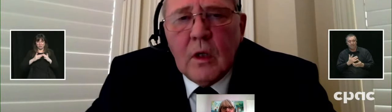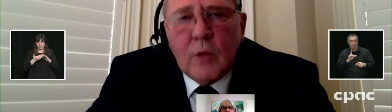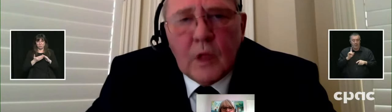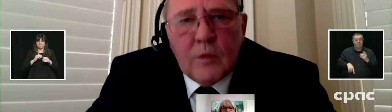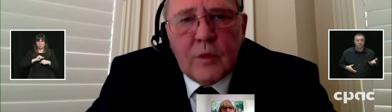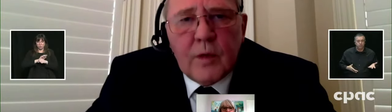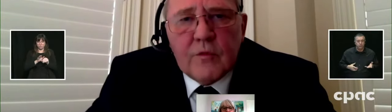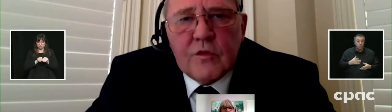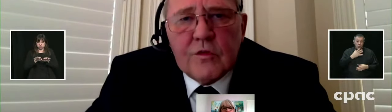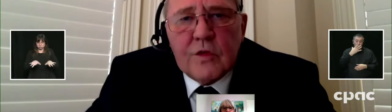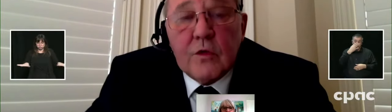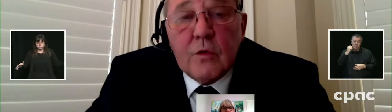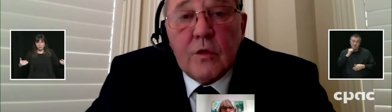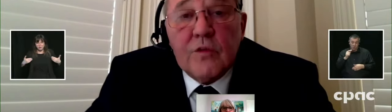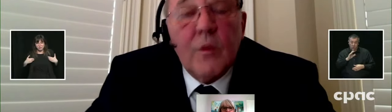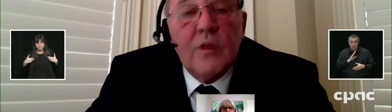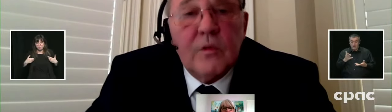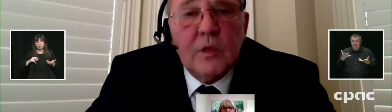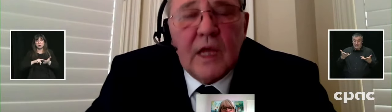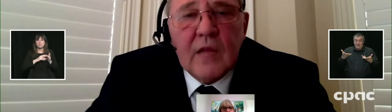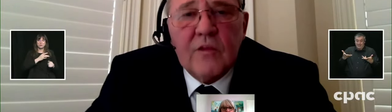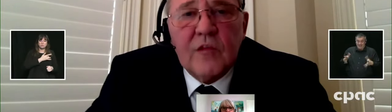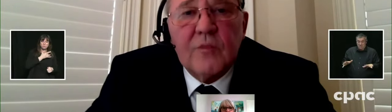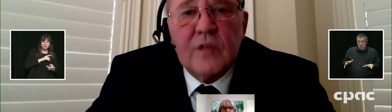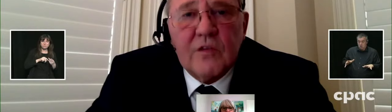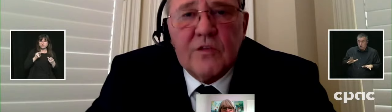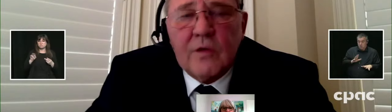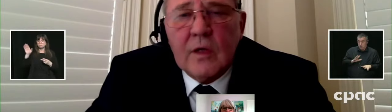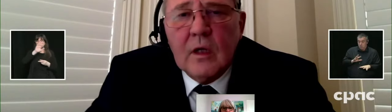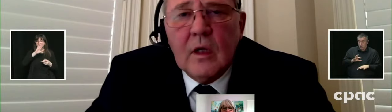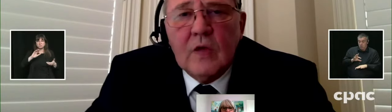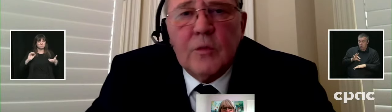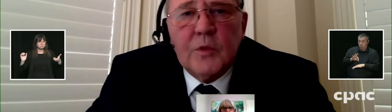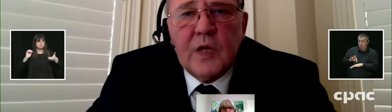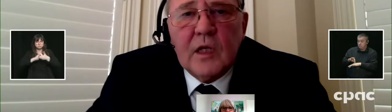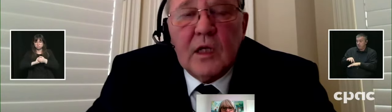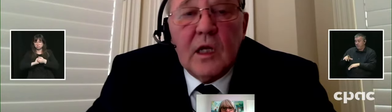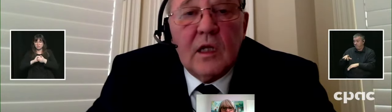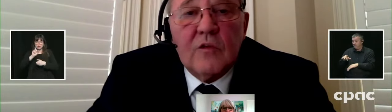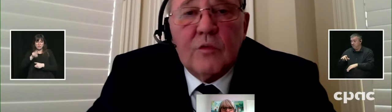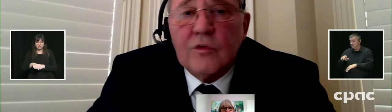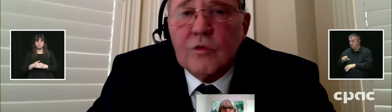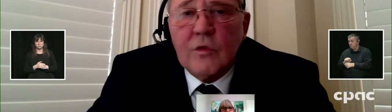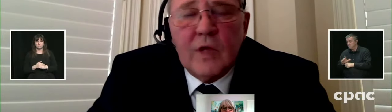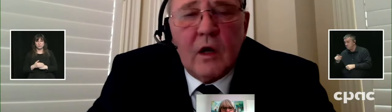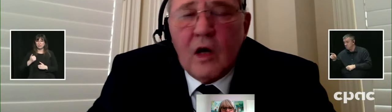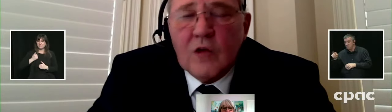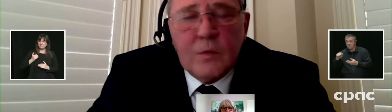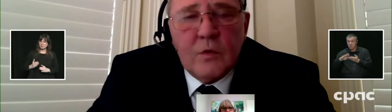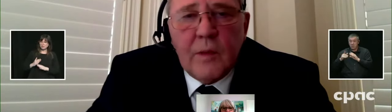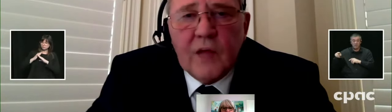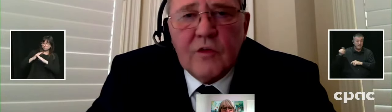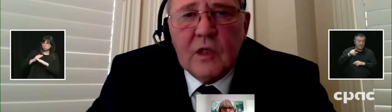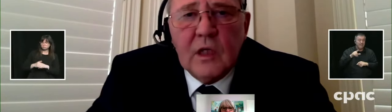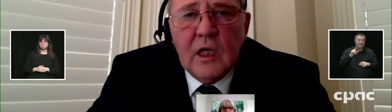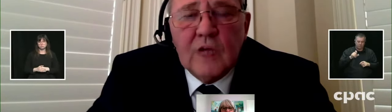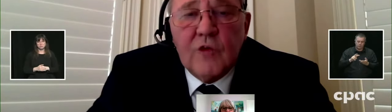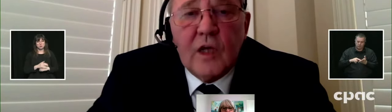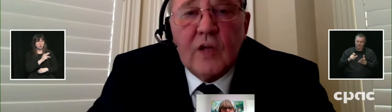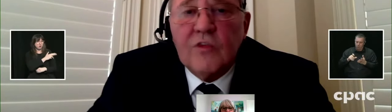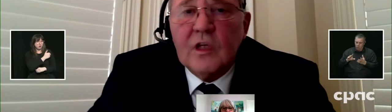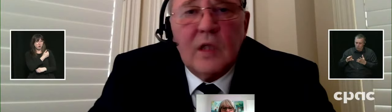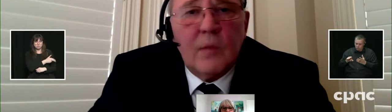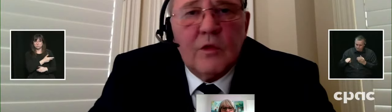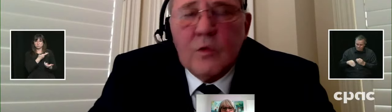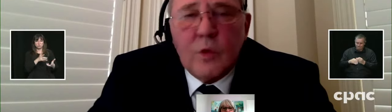sure, working with our provinces and territories, that we take the steps necessary to protect Canadians, to ensure that our hospital capacity is